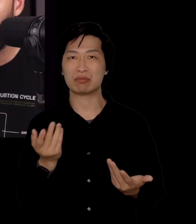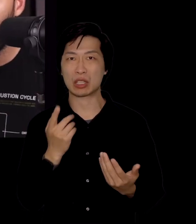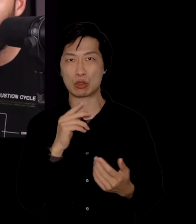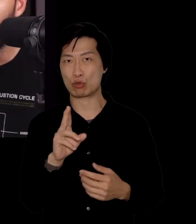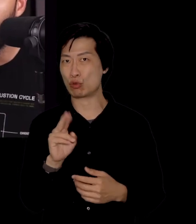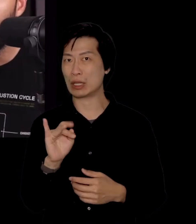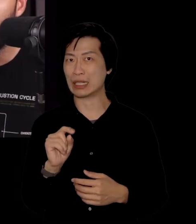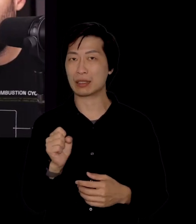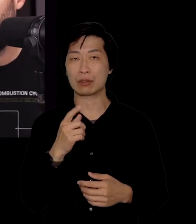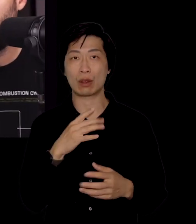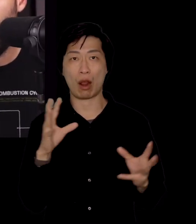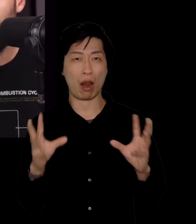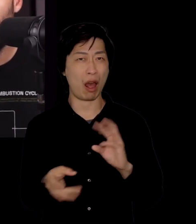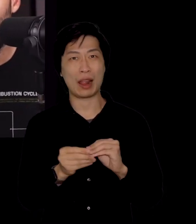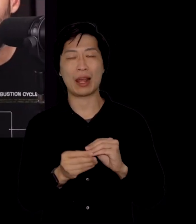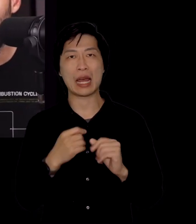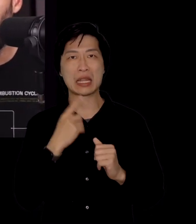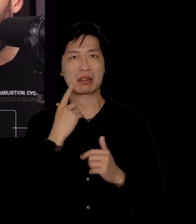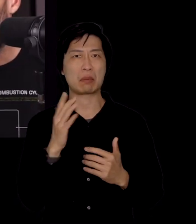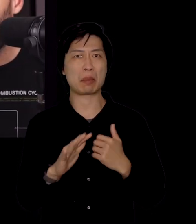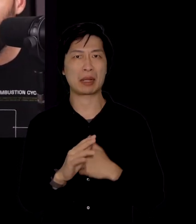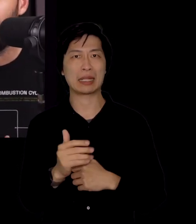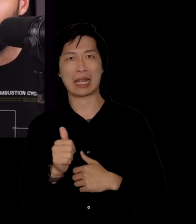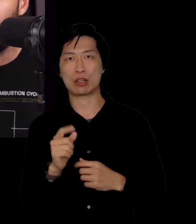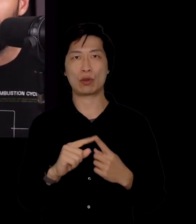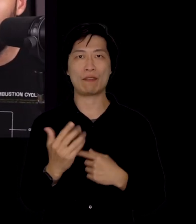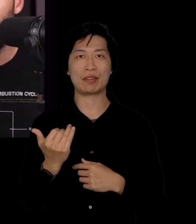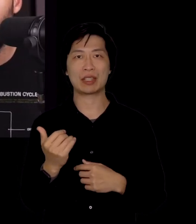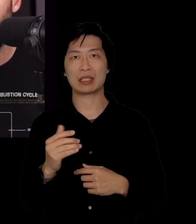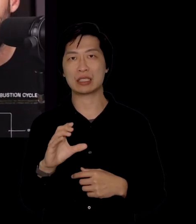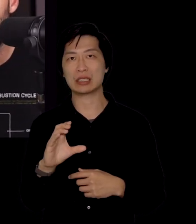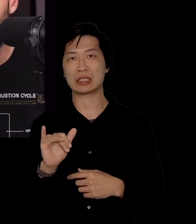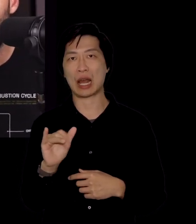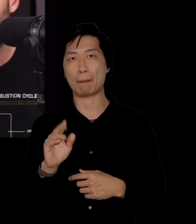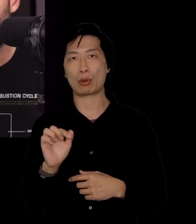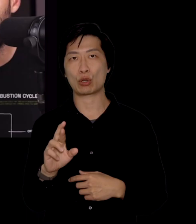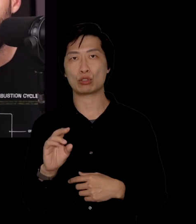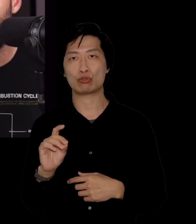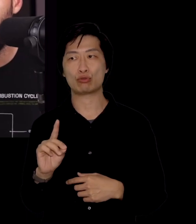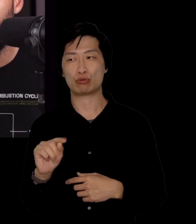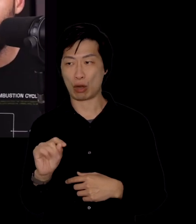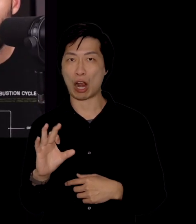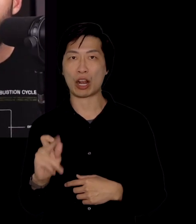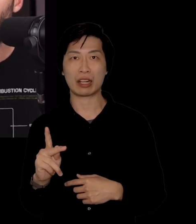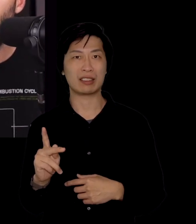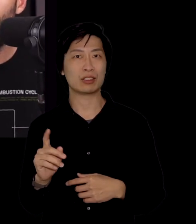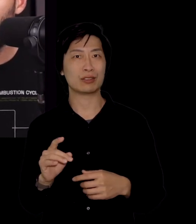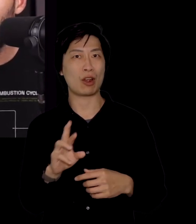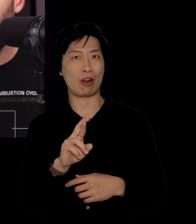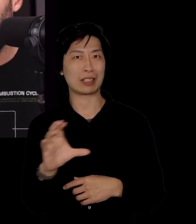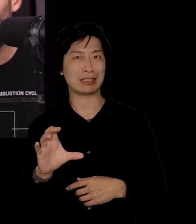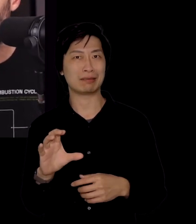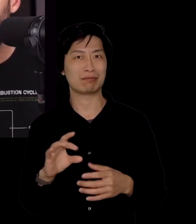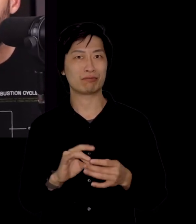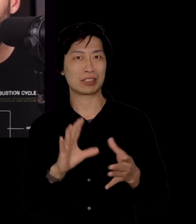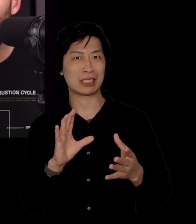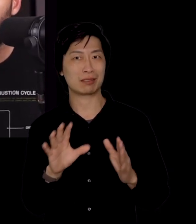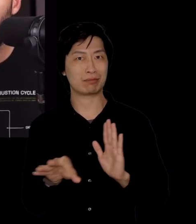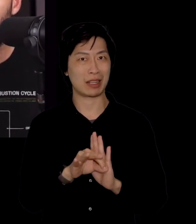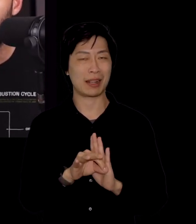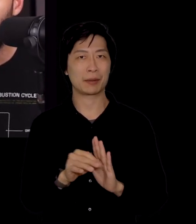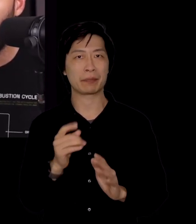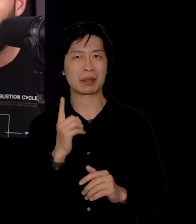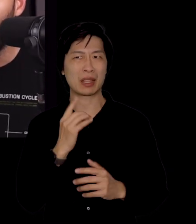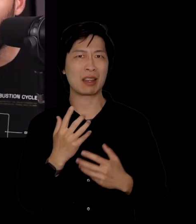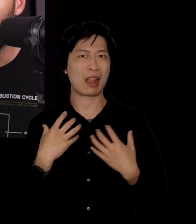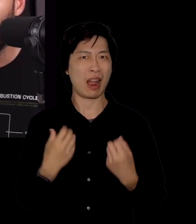pretty finalized units. And if you tally all those up, I think there's about 10 to 15 Cybertruck release candidates. And so given all this data, I'm pretty confident